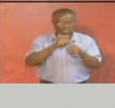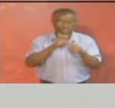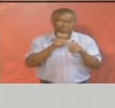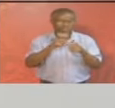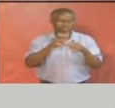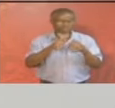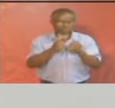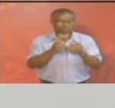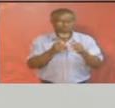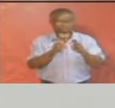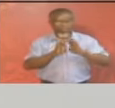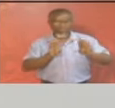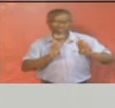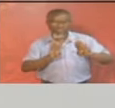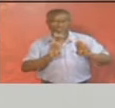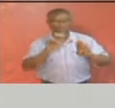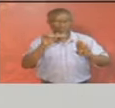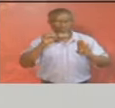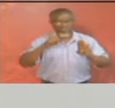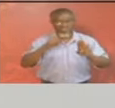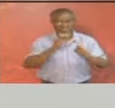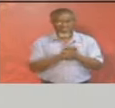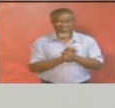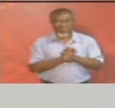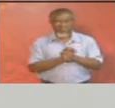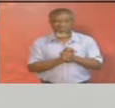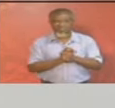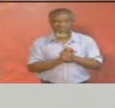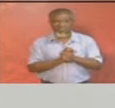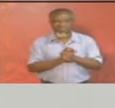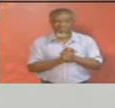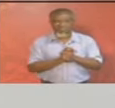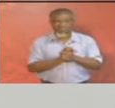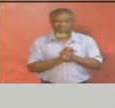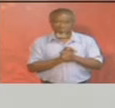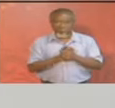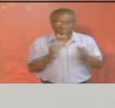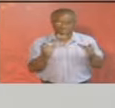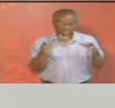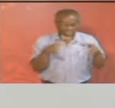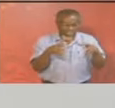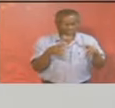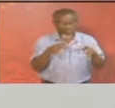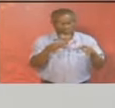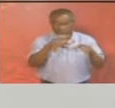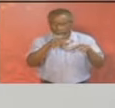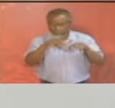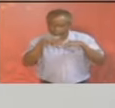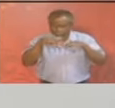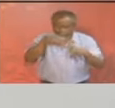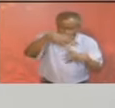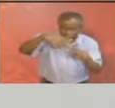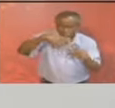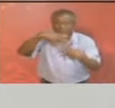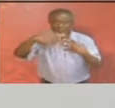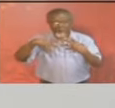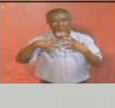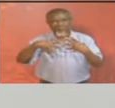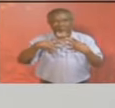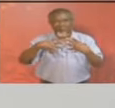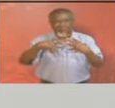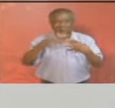with the clusters that we are currently speaking about. With respect to the borders, the